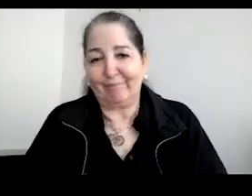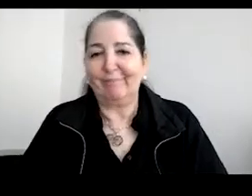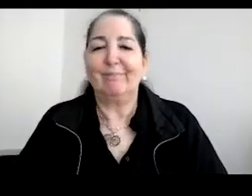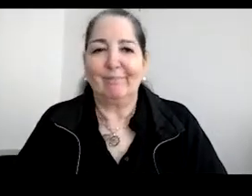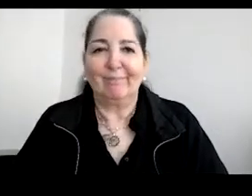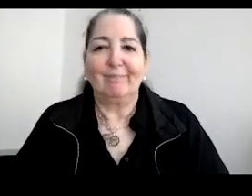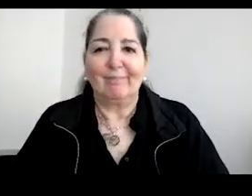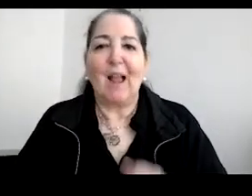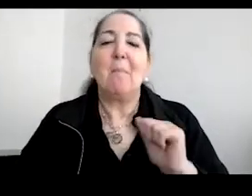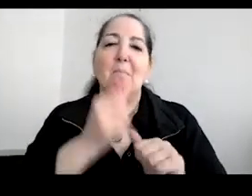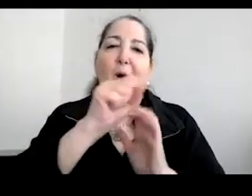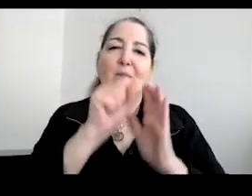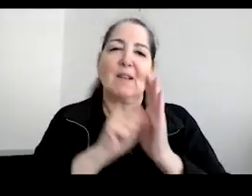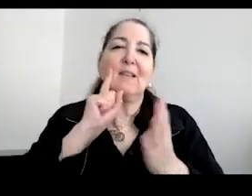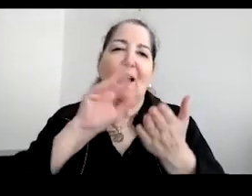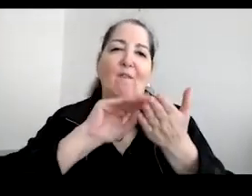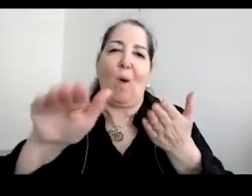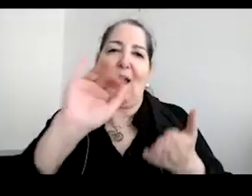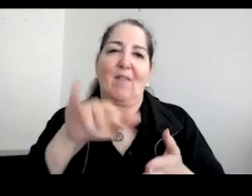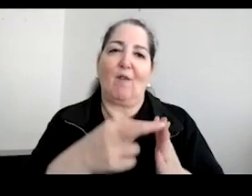Most states have made exceptions to those rules in this time.